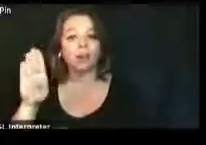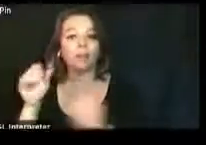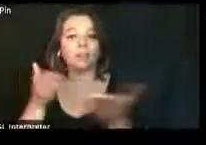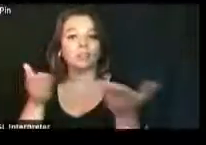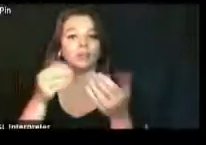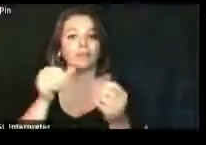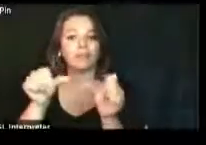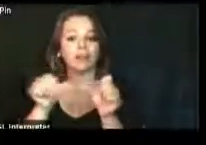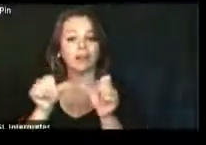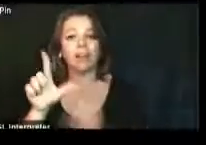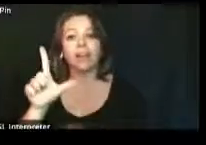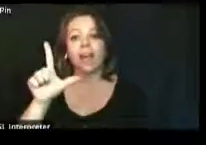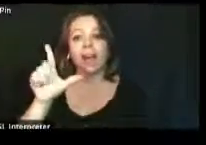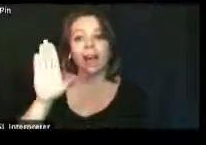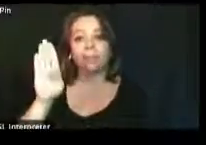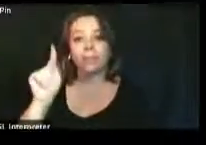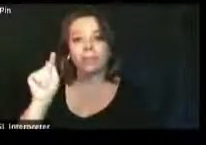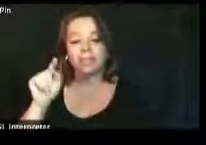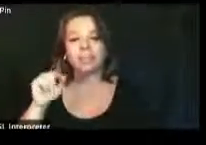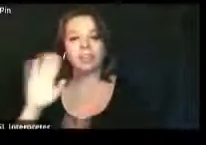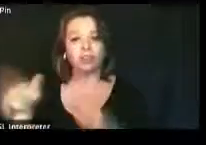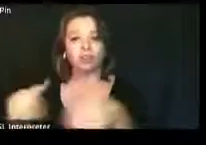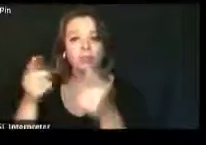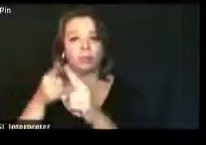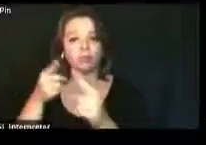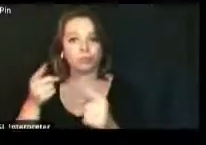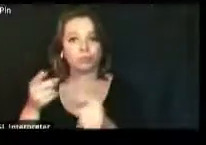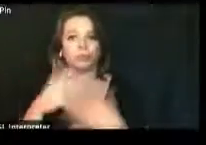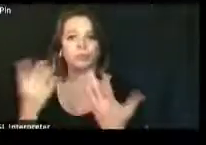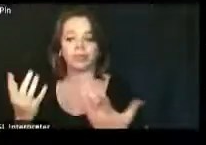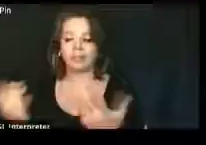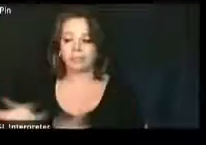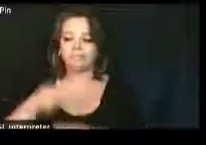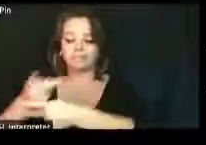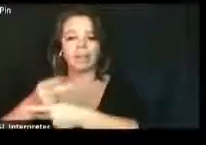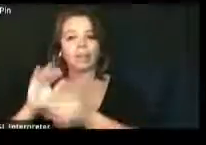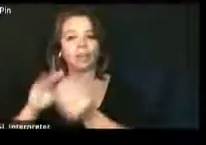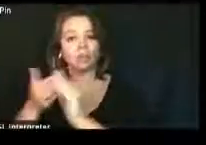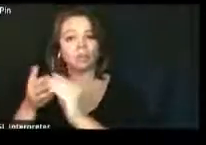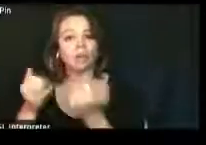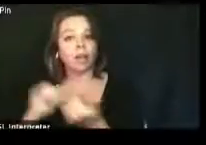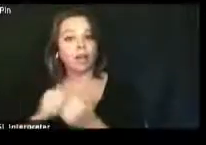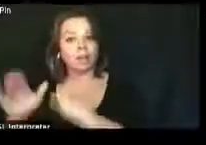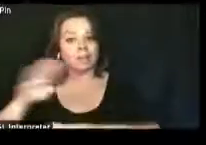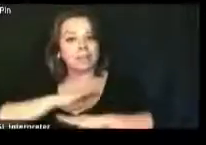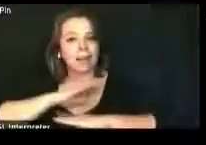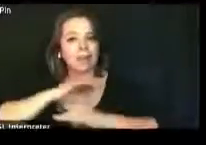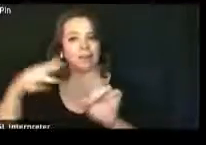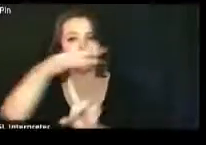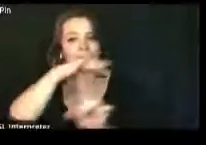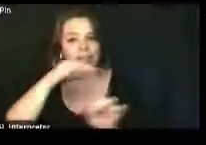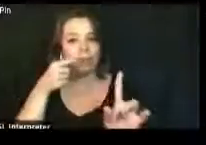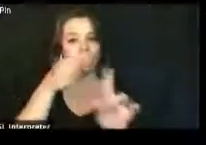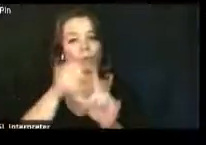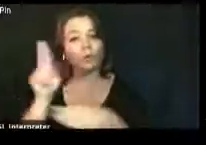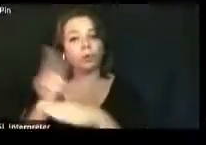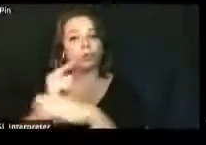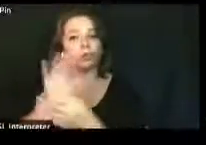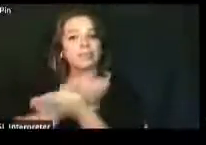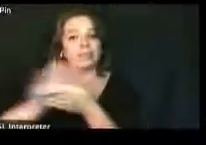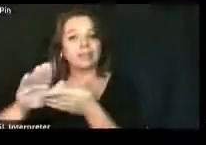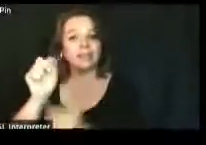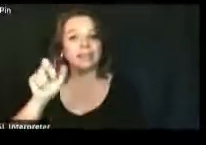Additionally, LBT contributes to the well-being of the community by meeting climate goals, using clean air technology, and supporting job